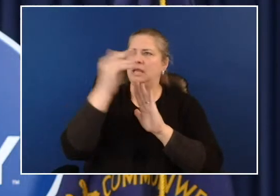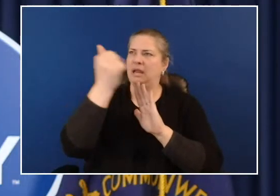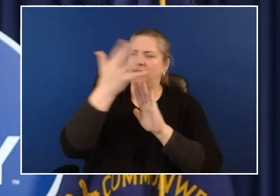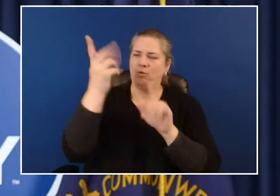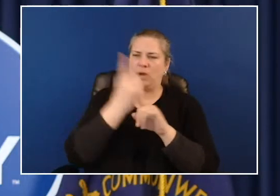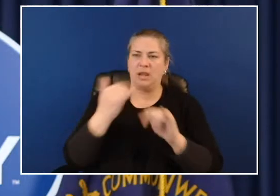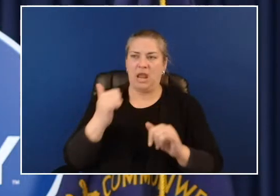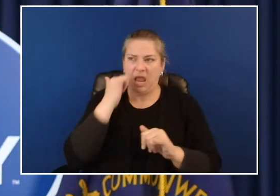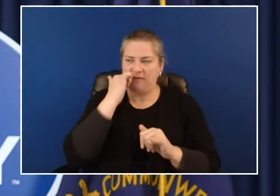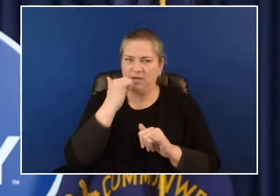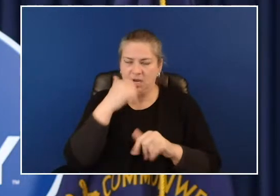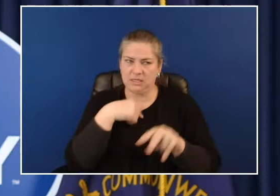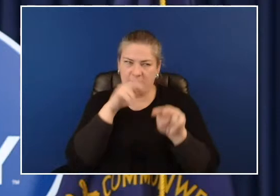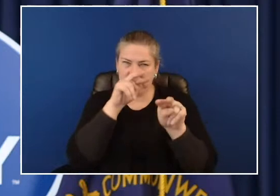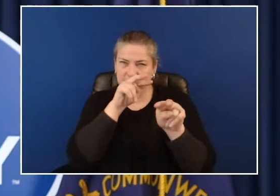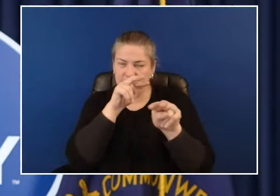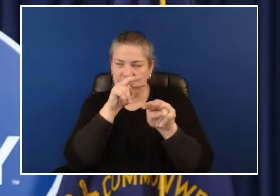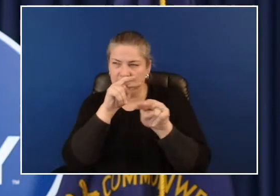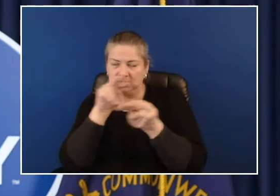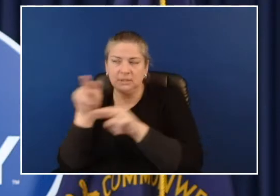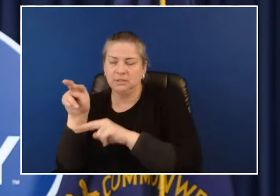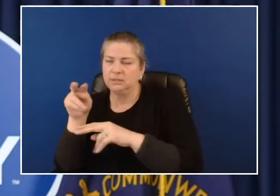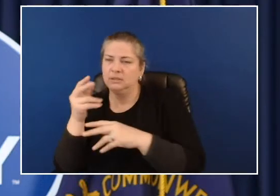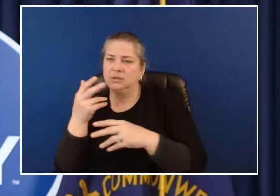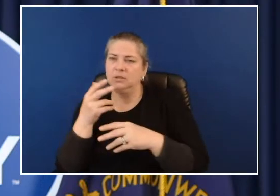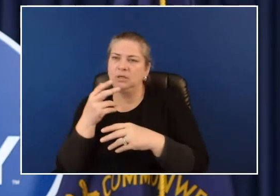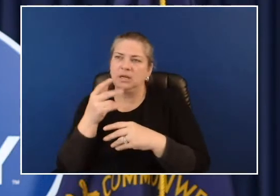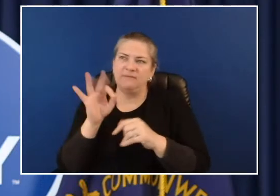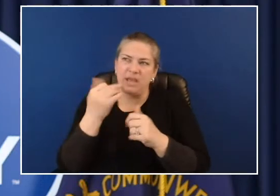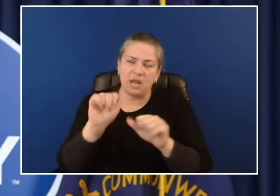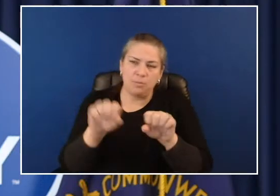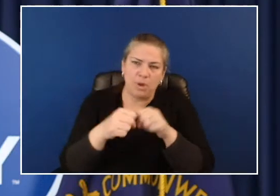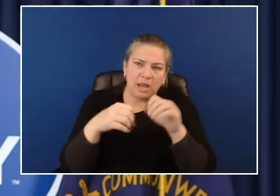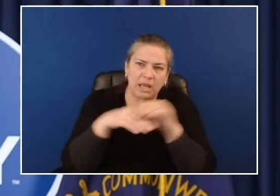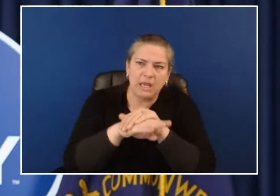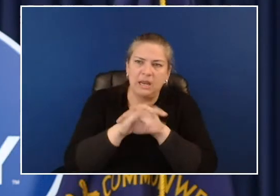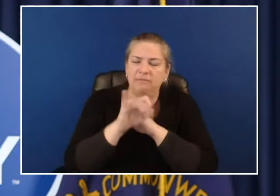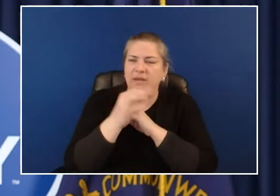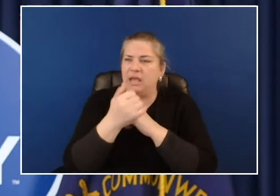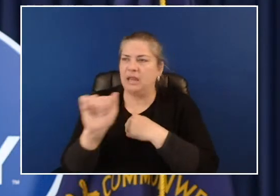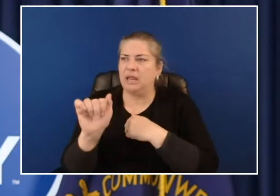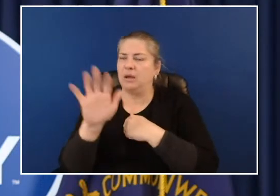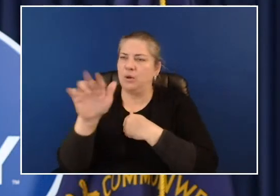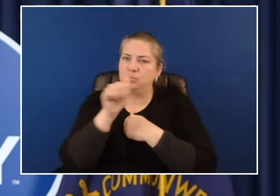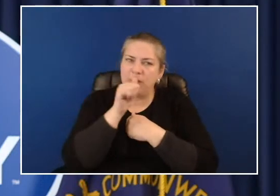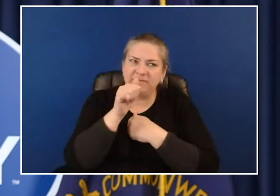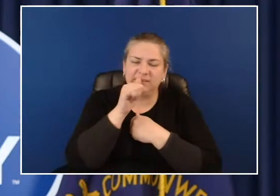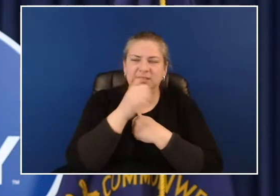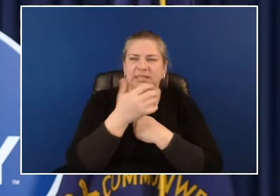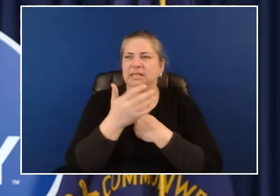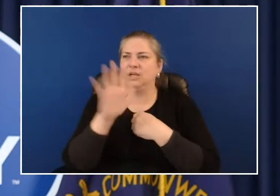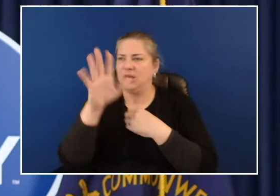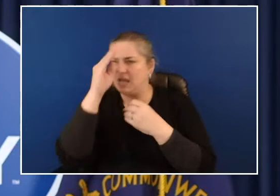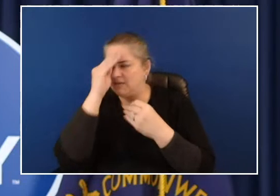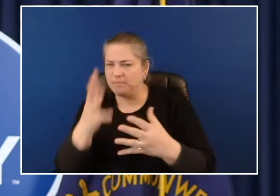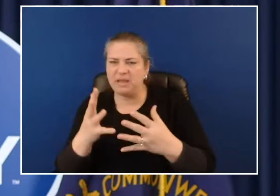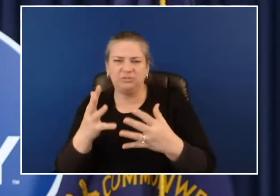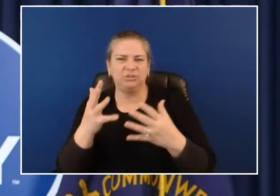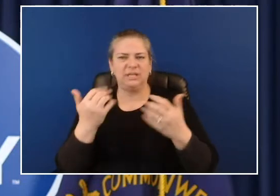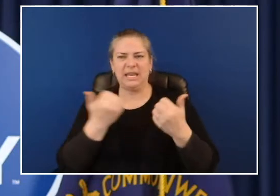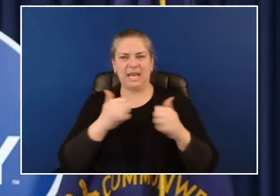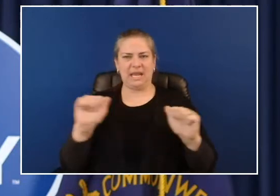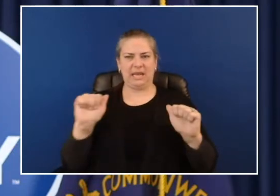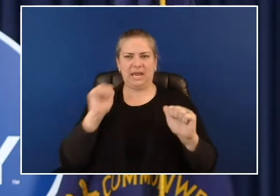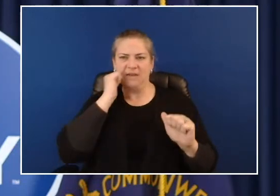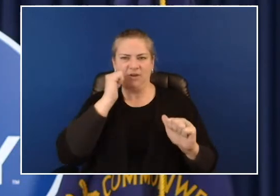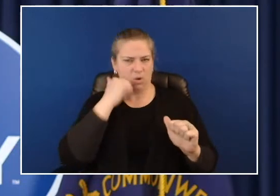look at potential breaches. That's people's privacy and information that on a regular basis people